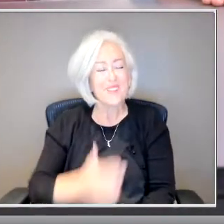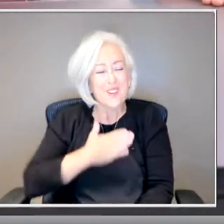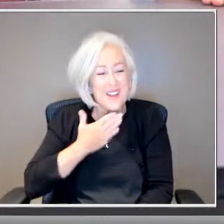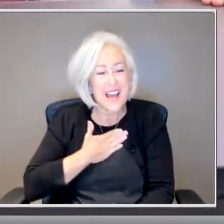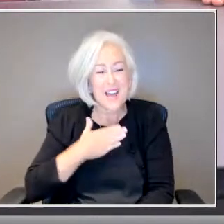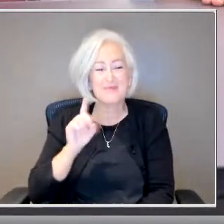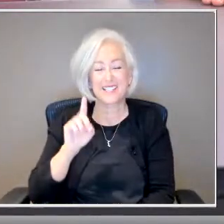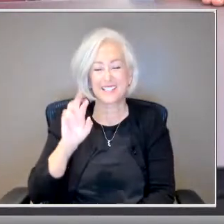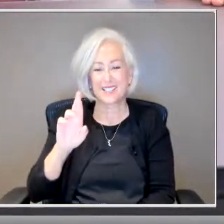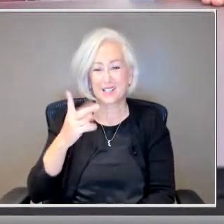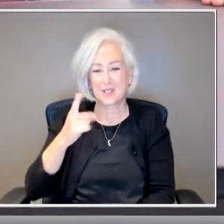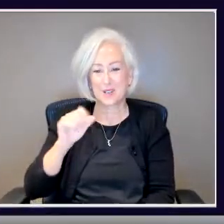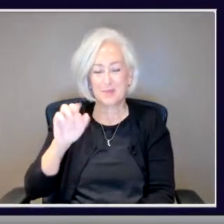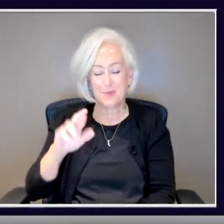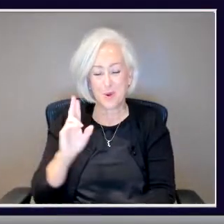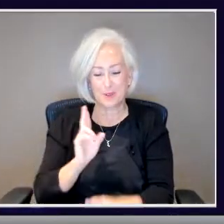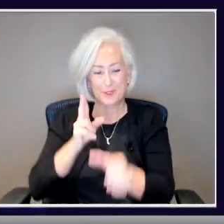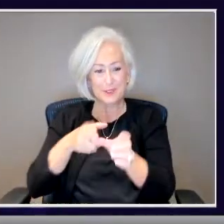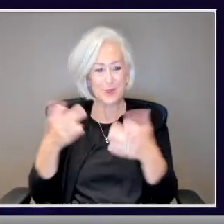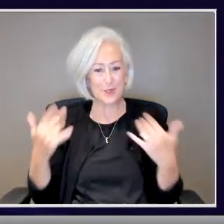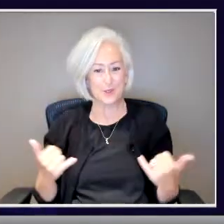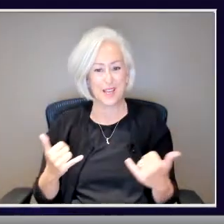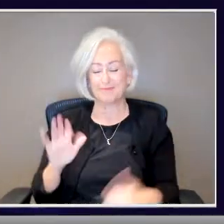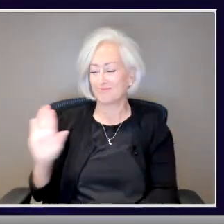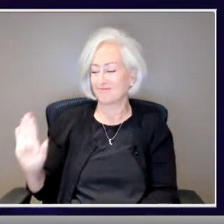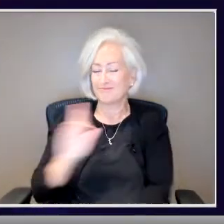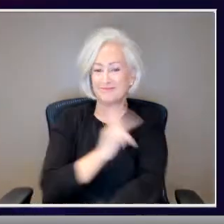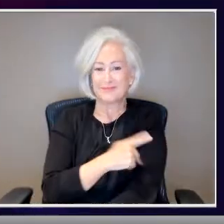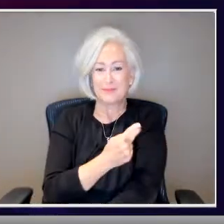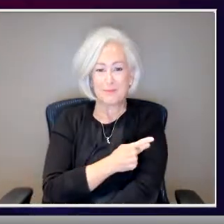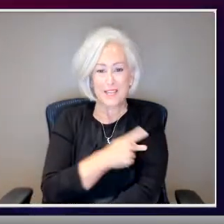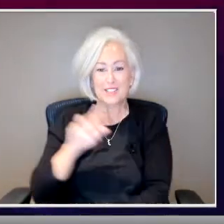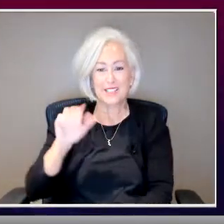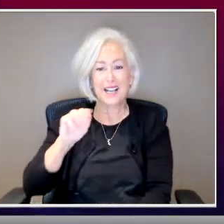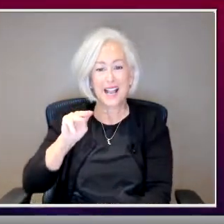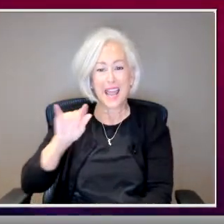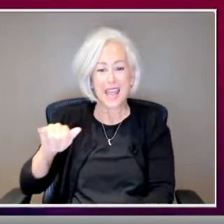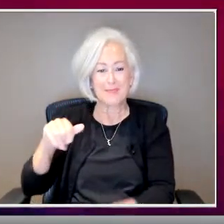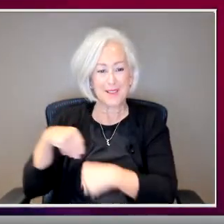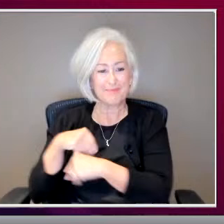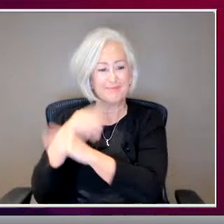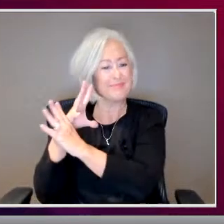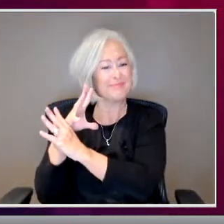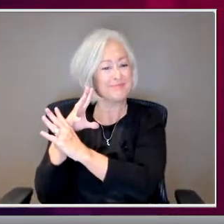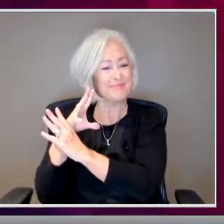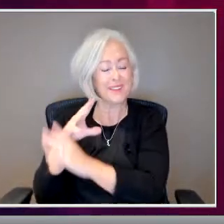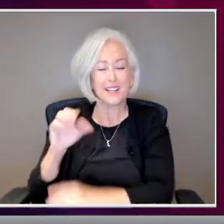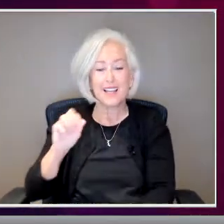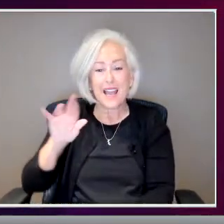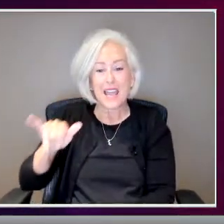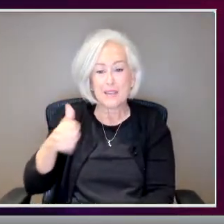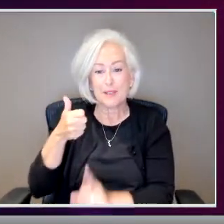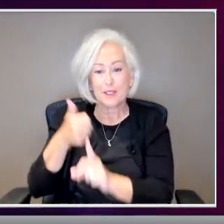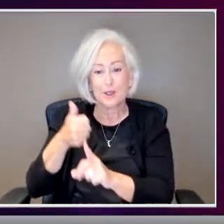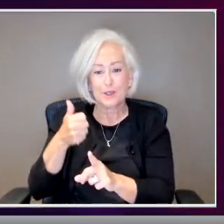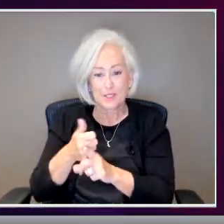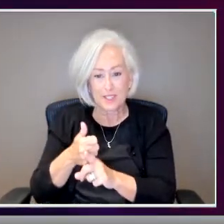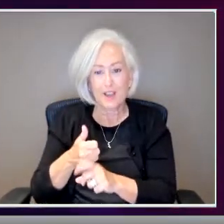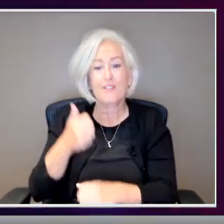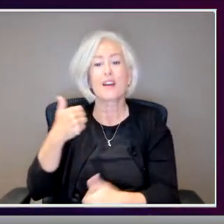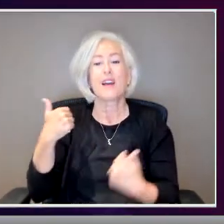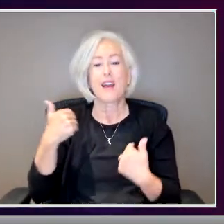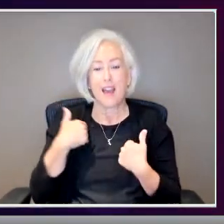our studio. His patient Amy is joining us virtually. Amy, you are recovering from a unilateral